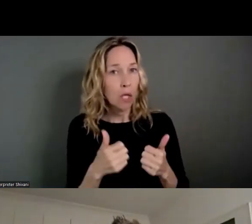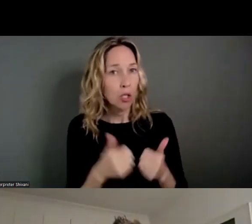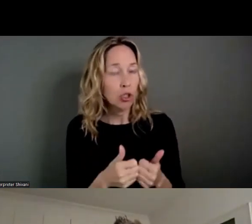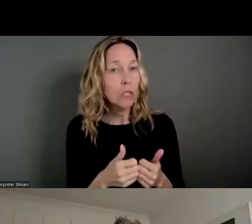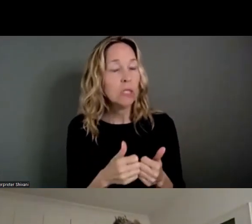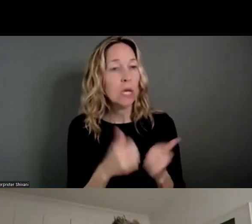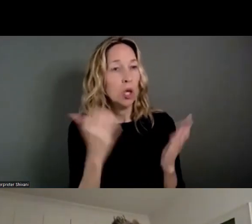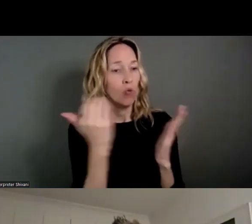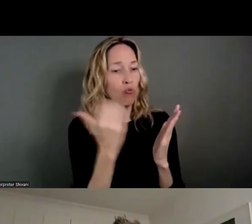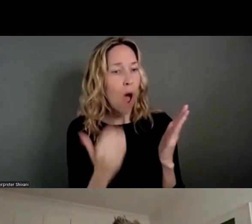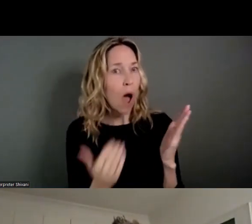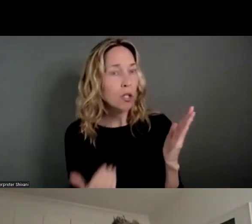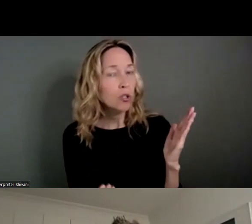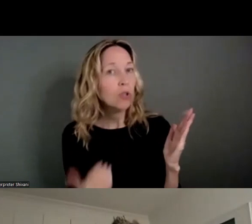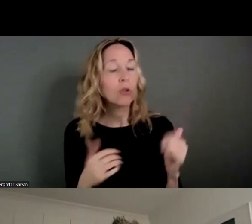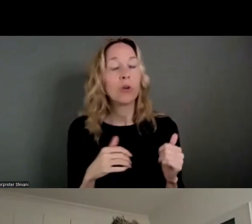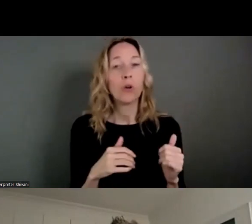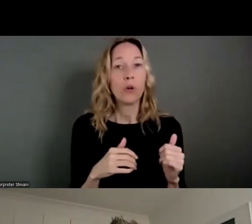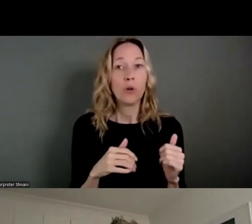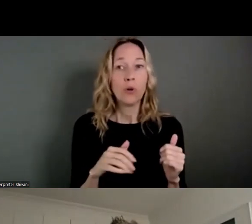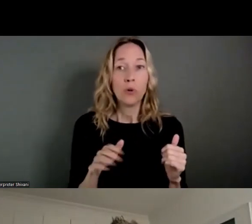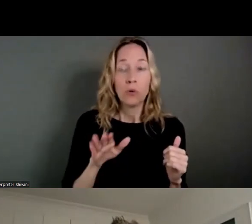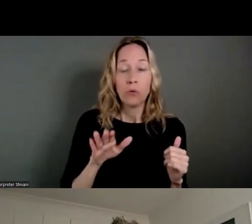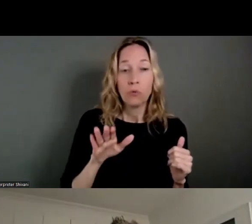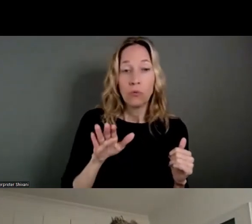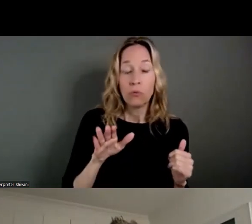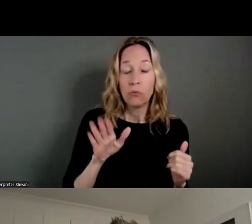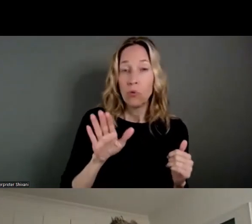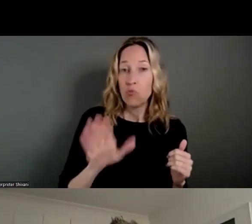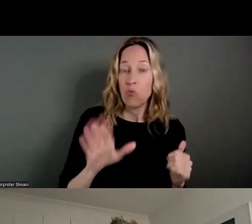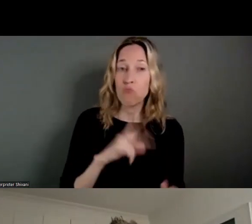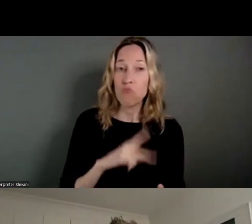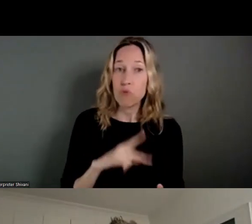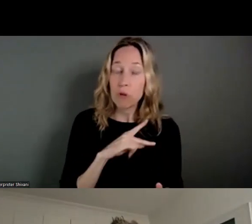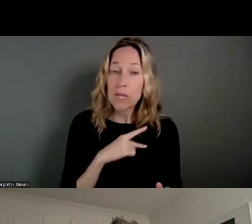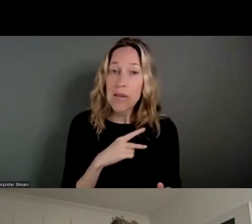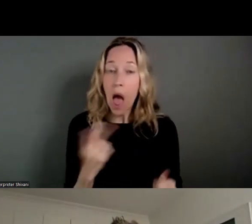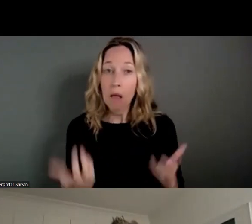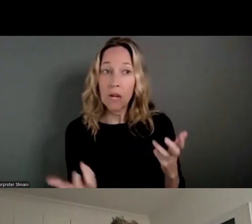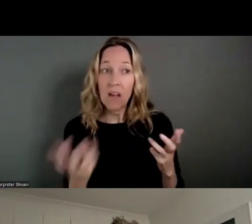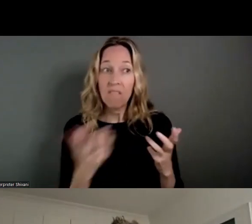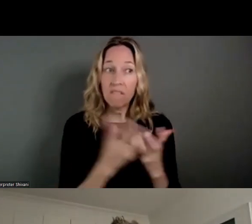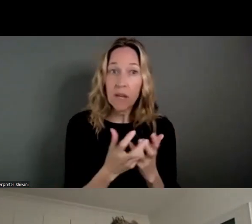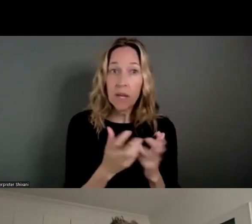Do you fit in with, you know, who we are, where we want to go?